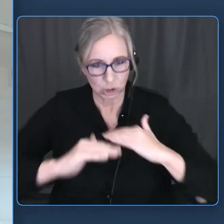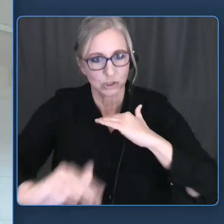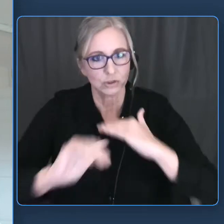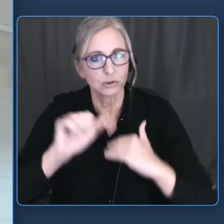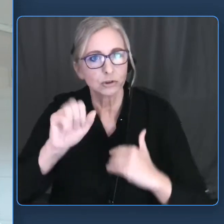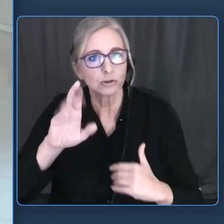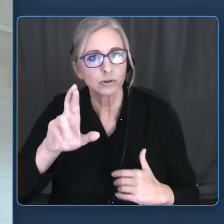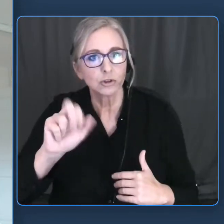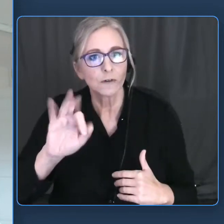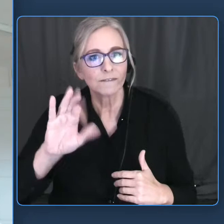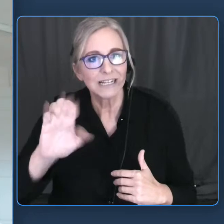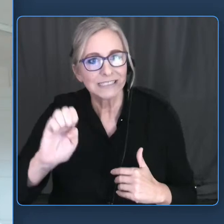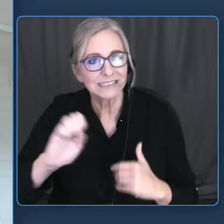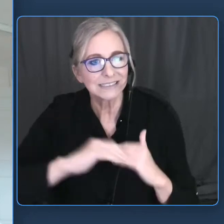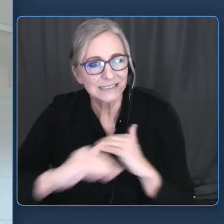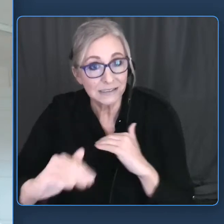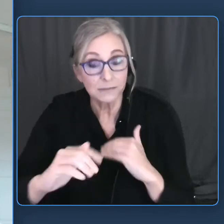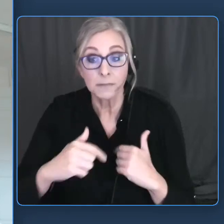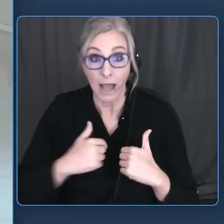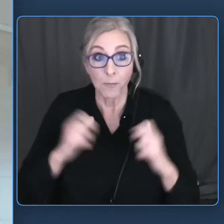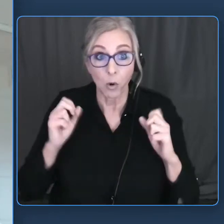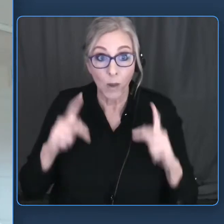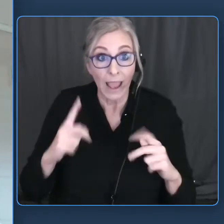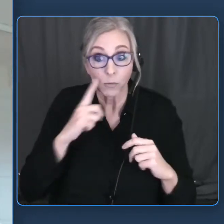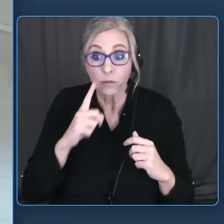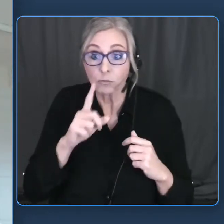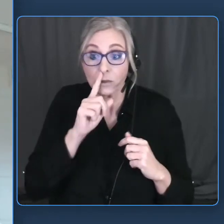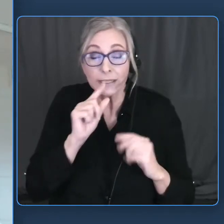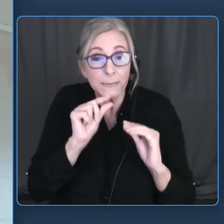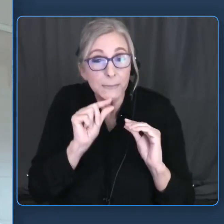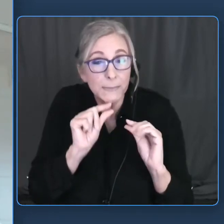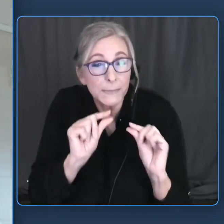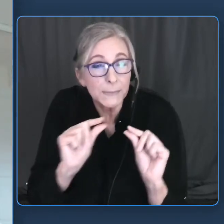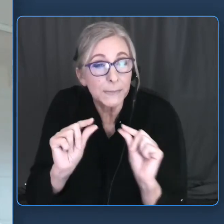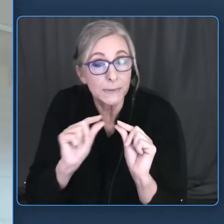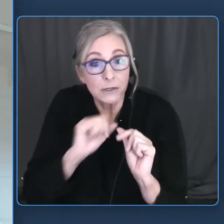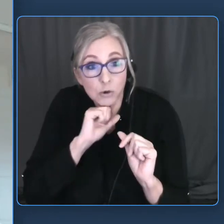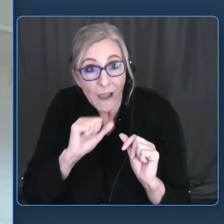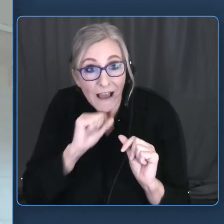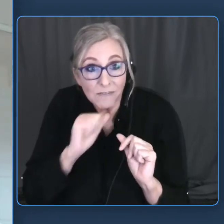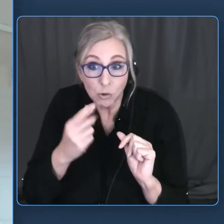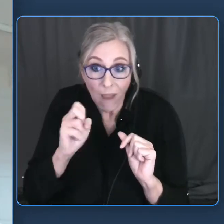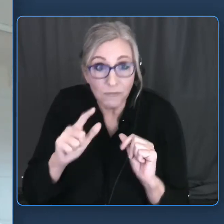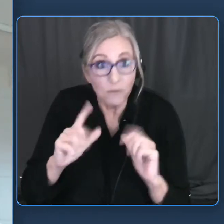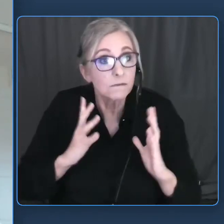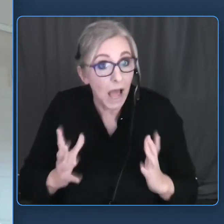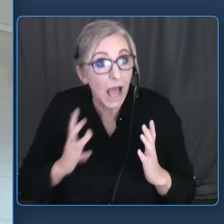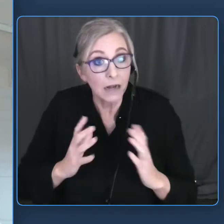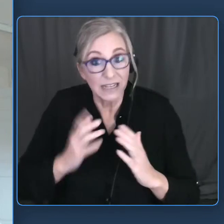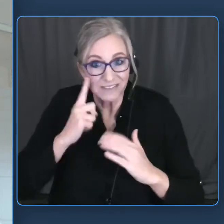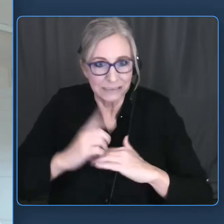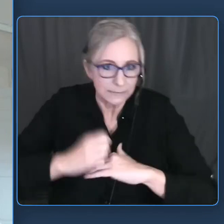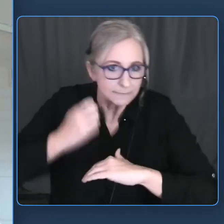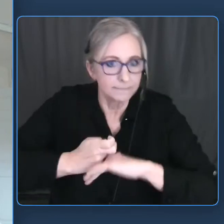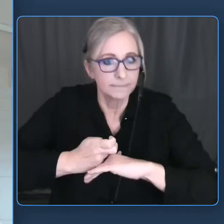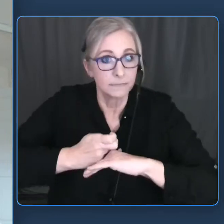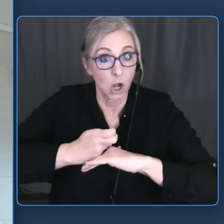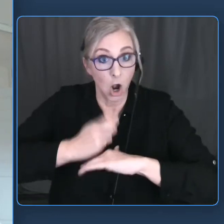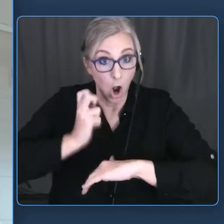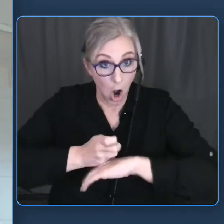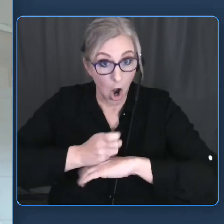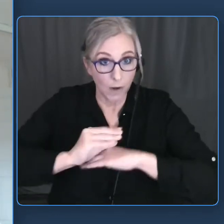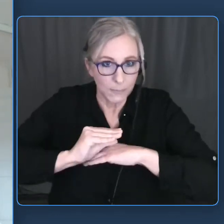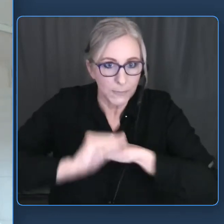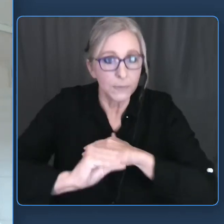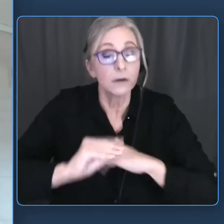surfaces. I'm okay with like a very fine kind of gravel, hard packed. That's okay. But